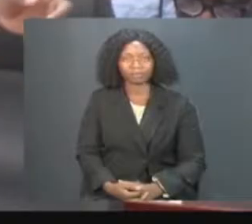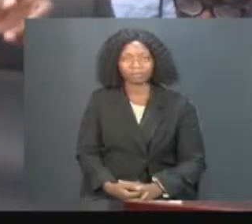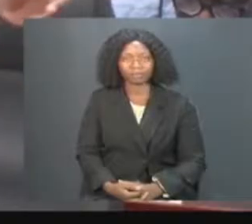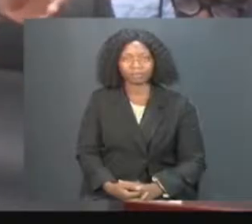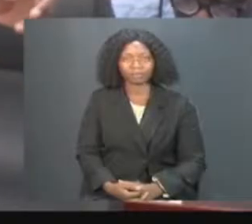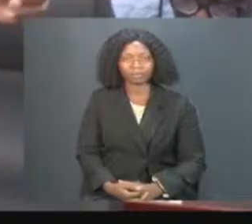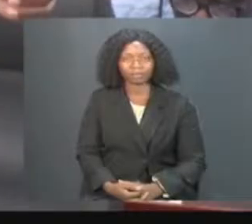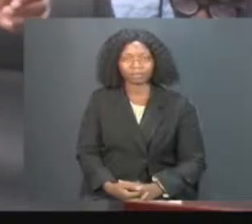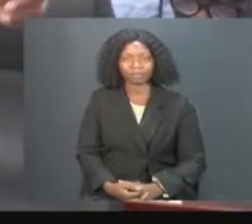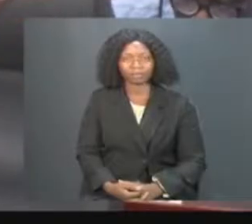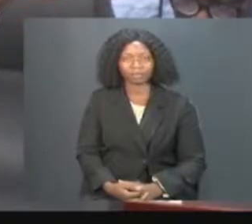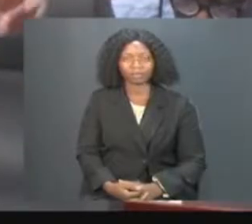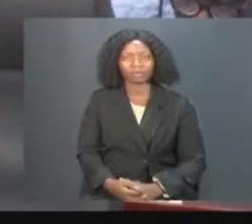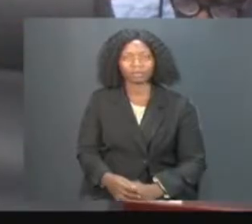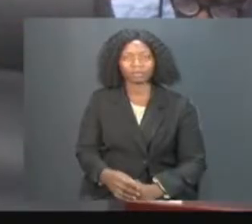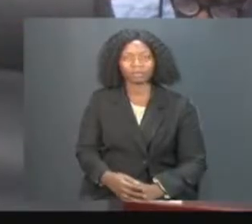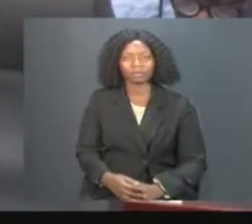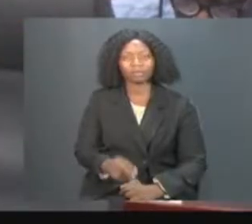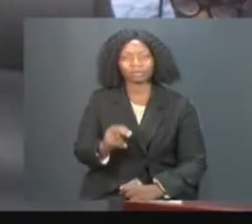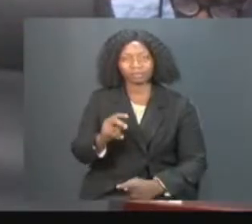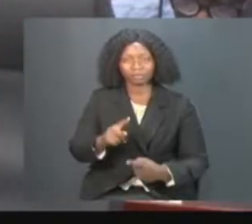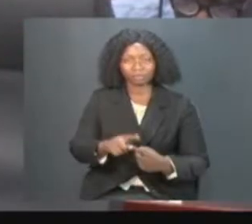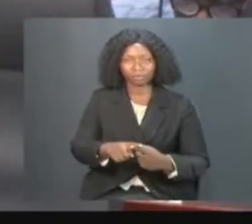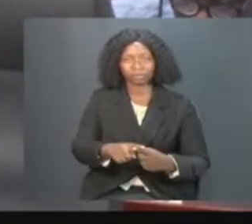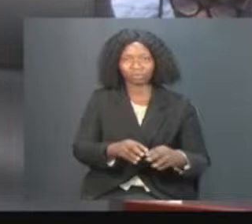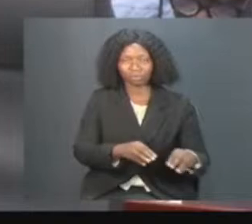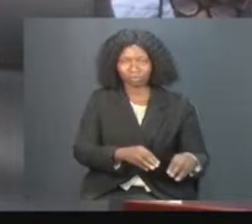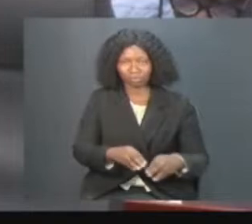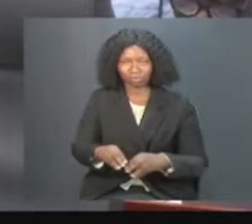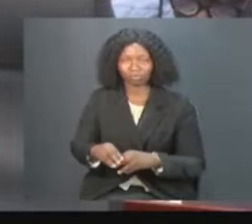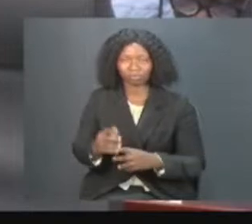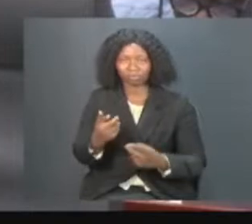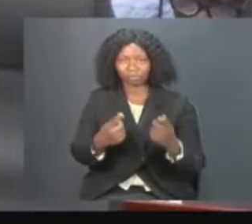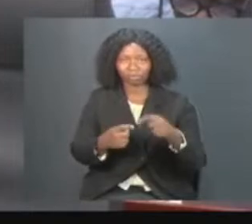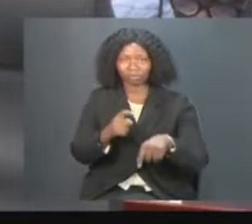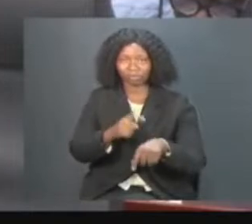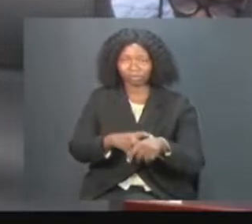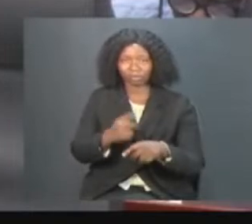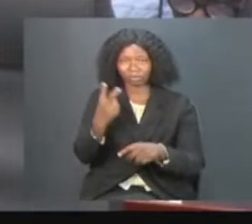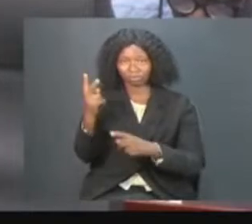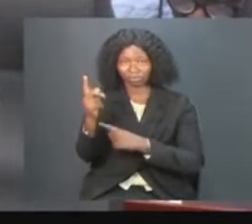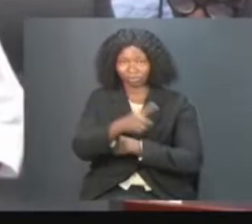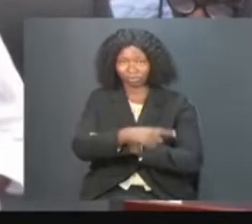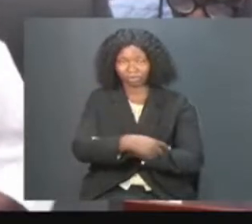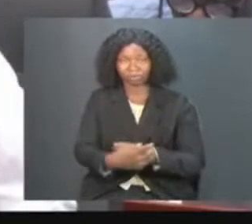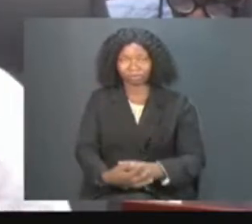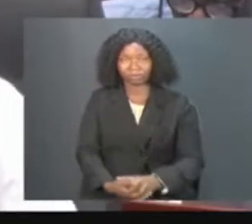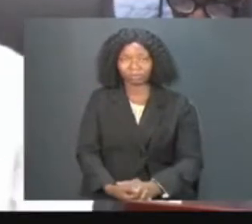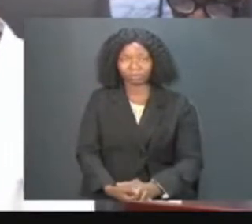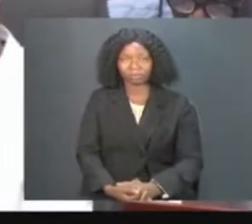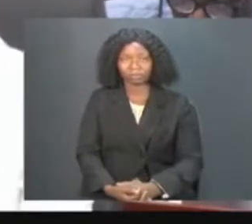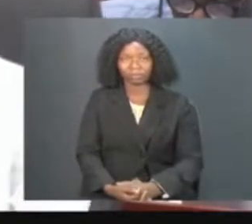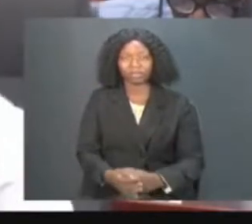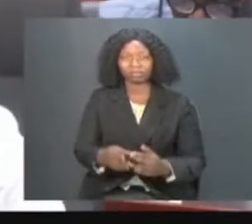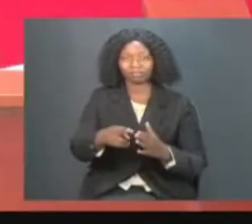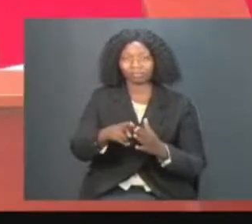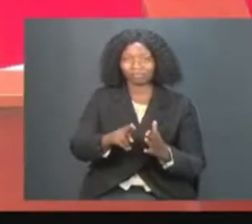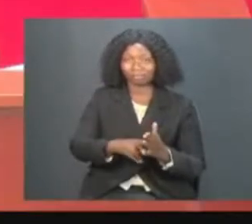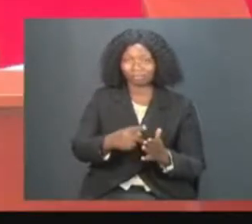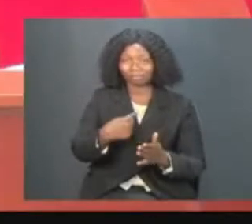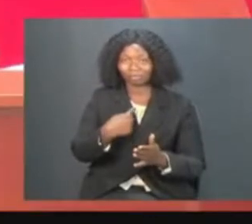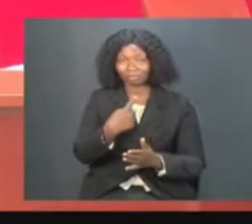okay. So we still need to move for abridgment of time. Or it is 2 days at least, yeah. Because the rules now